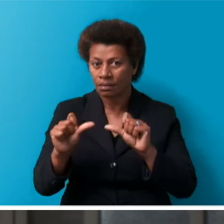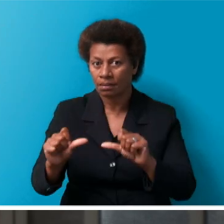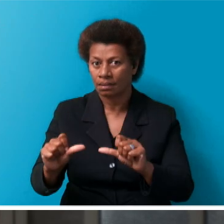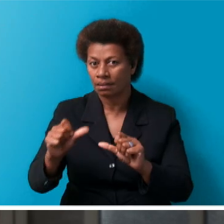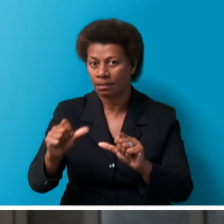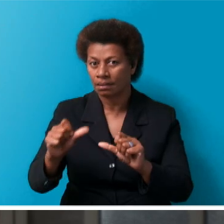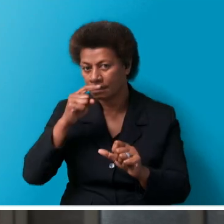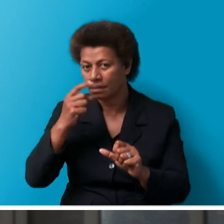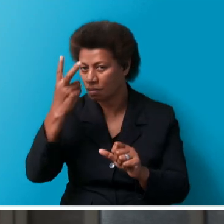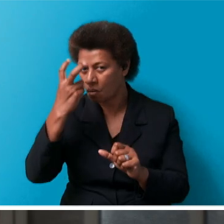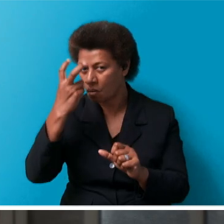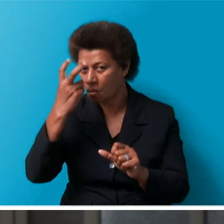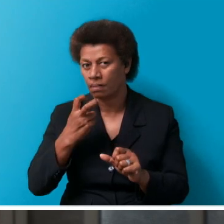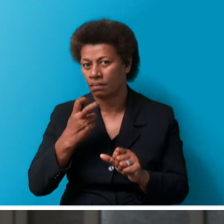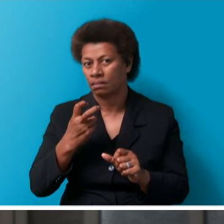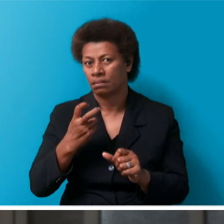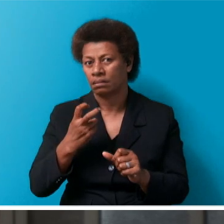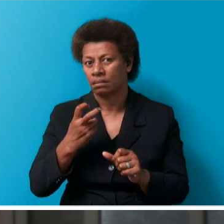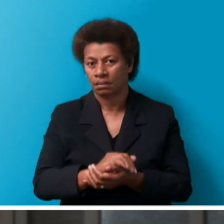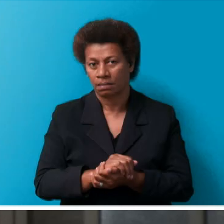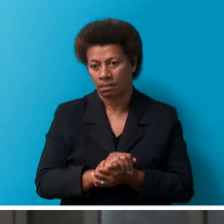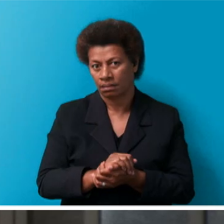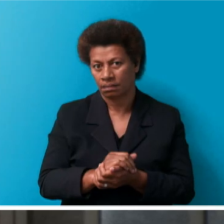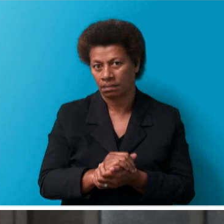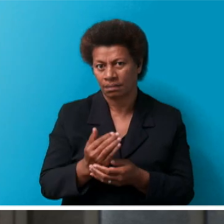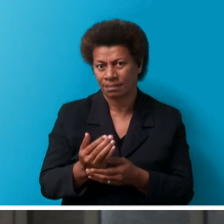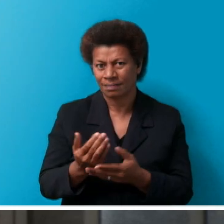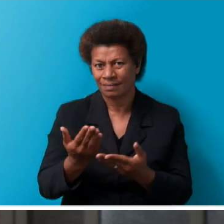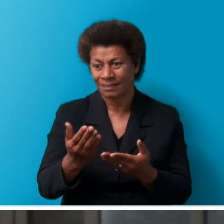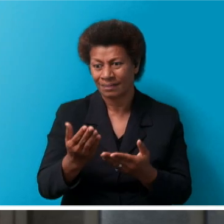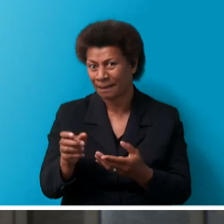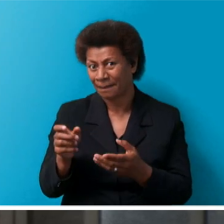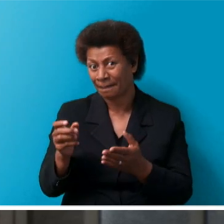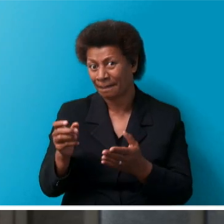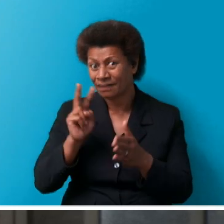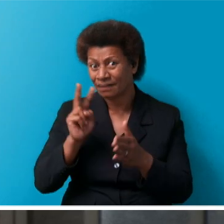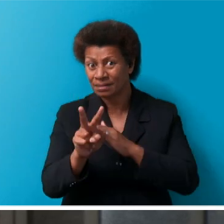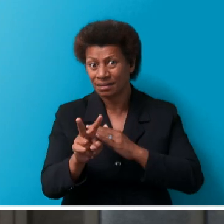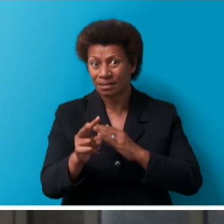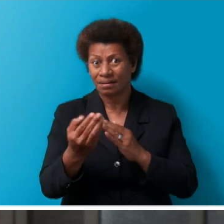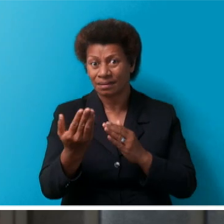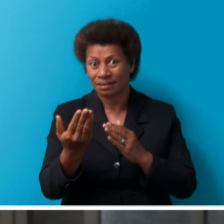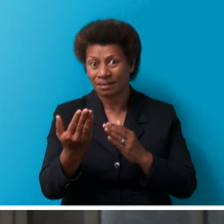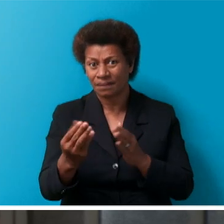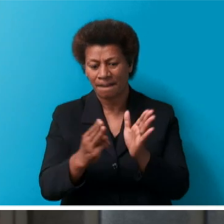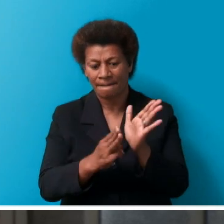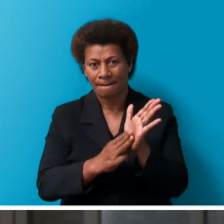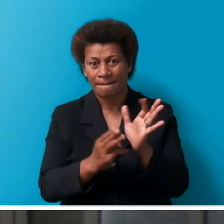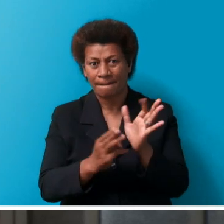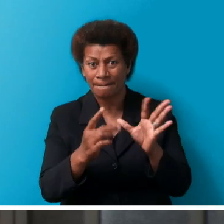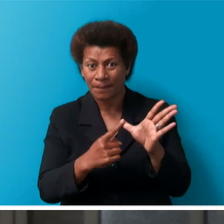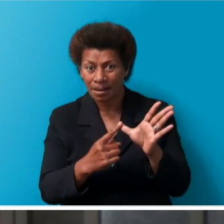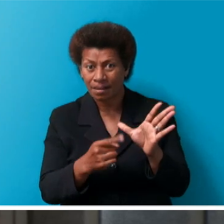persons. Mr. Speaker, late Sister Satyavali, a visionary leader and a former matron of Bar Mission Hospital,